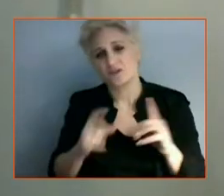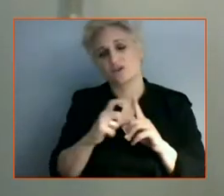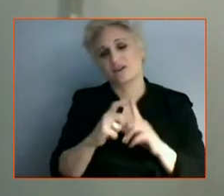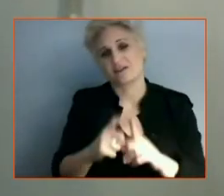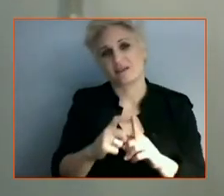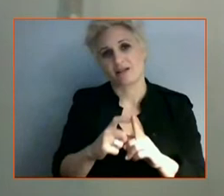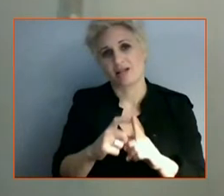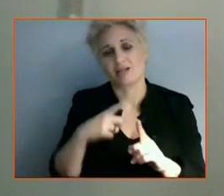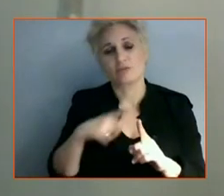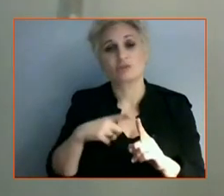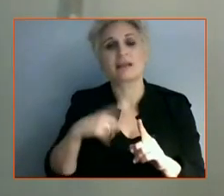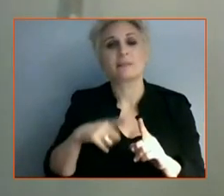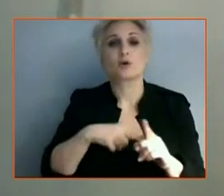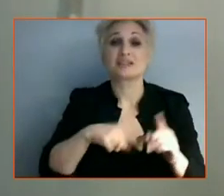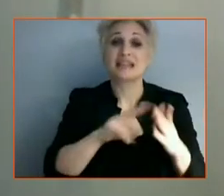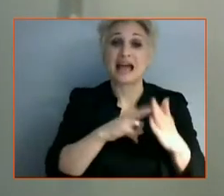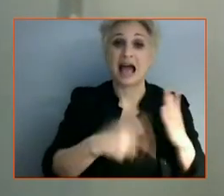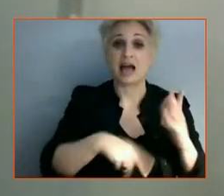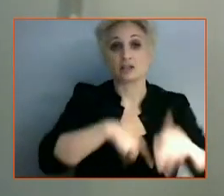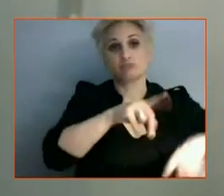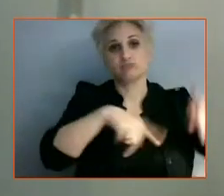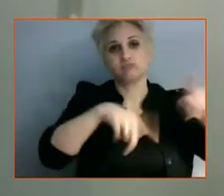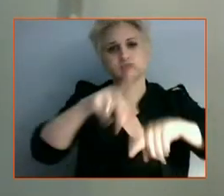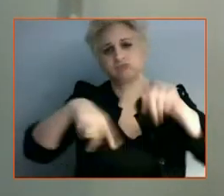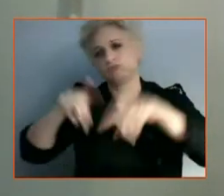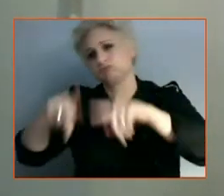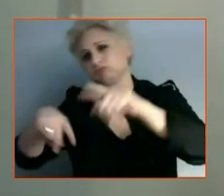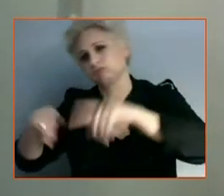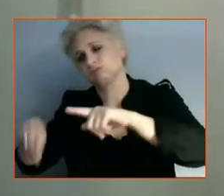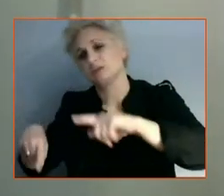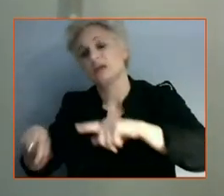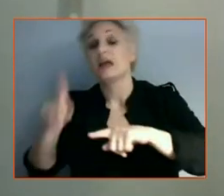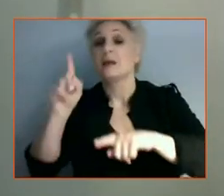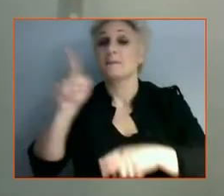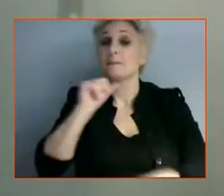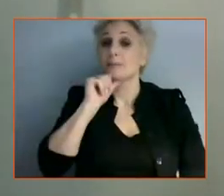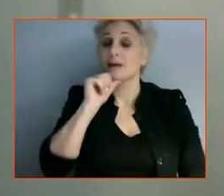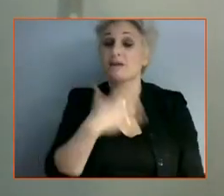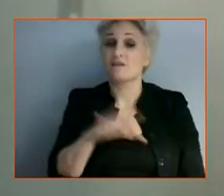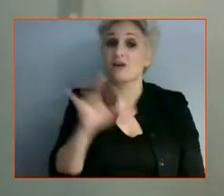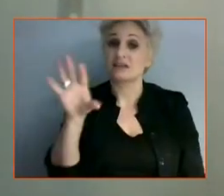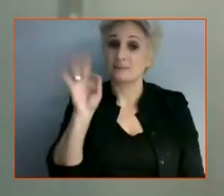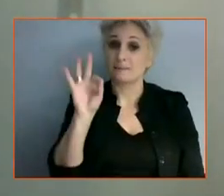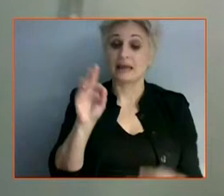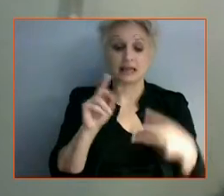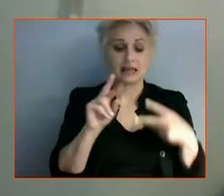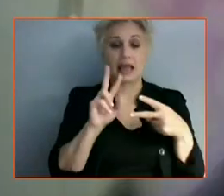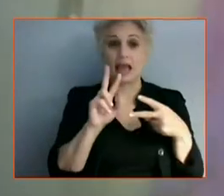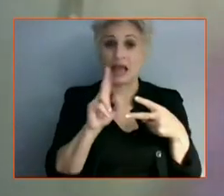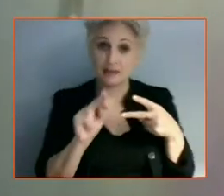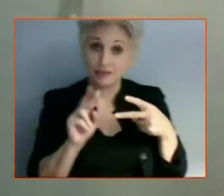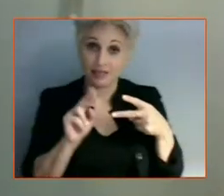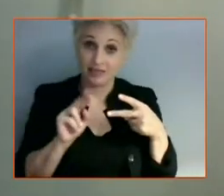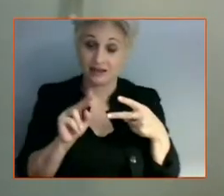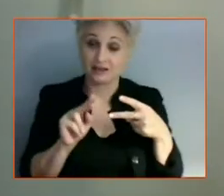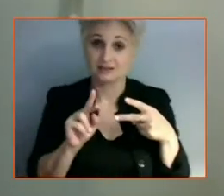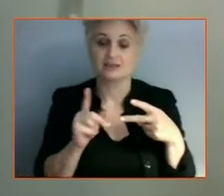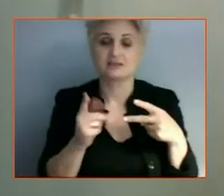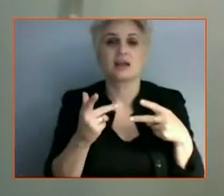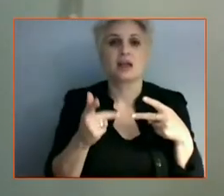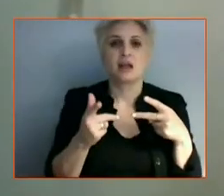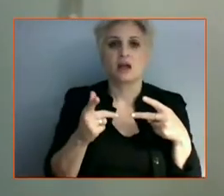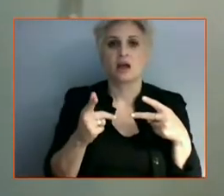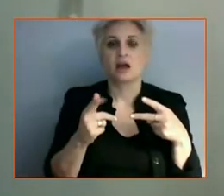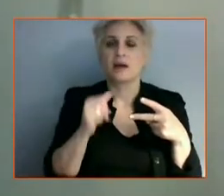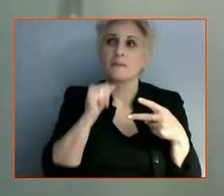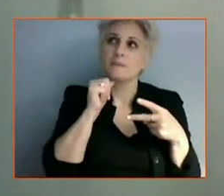the arts. But what I will say is, if I had to choose a couple of things or that can be encapsulated in one